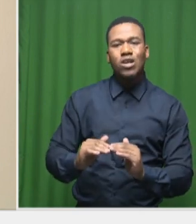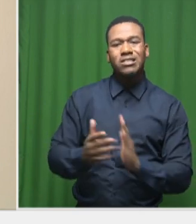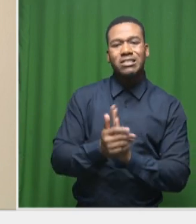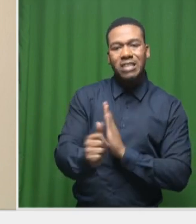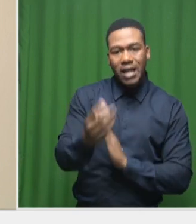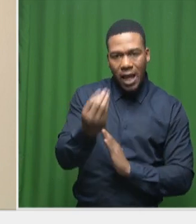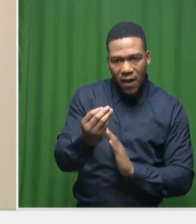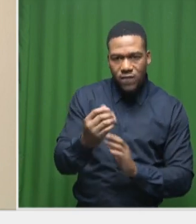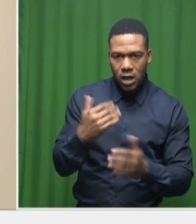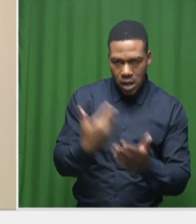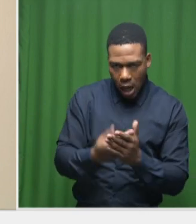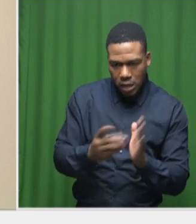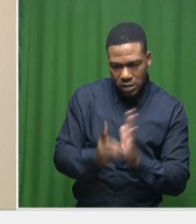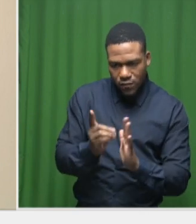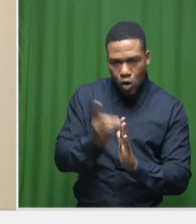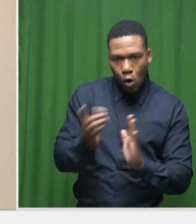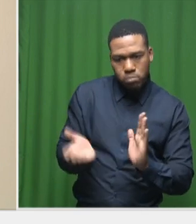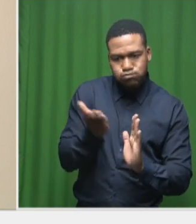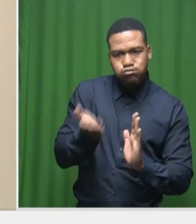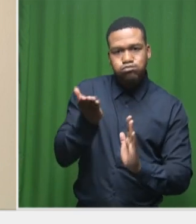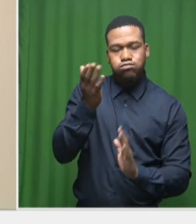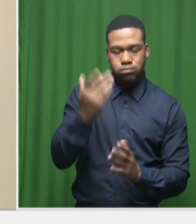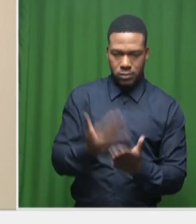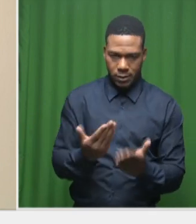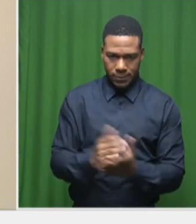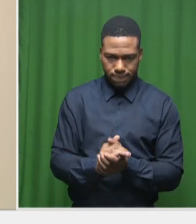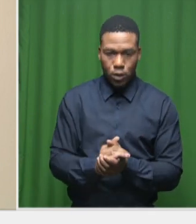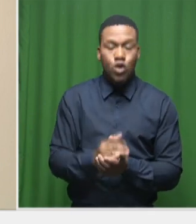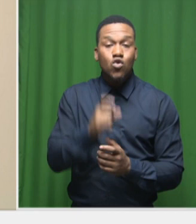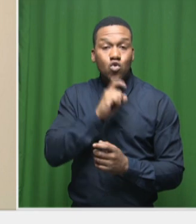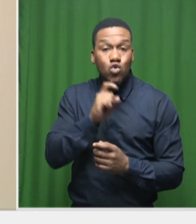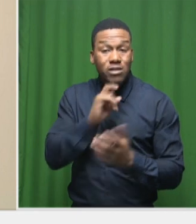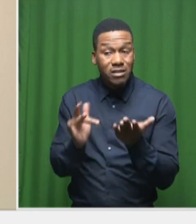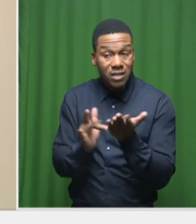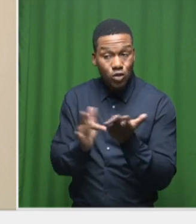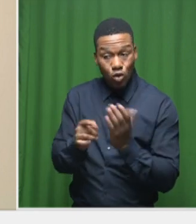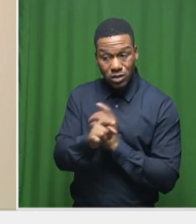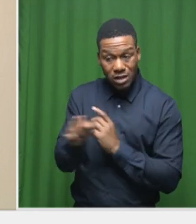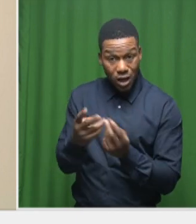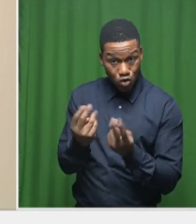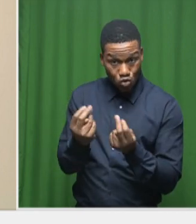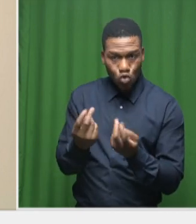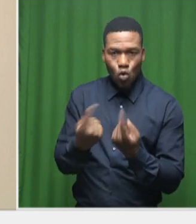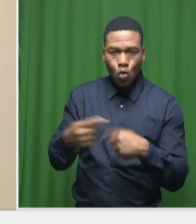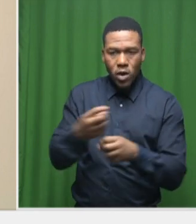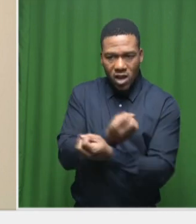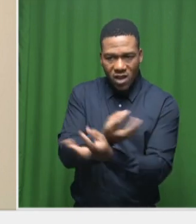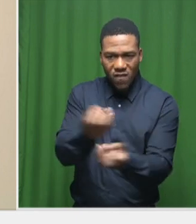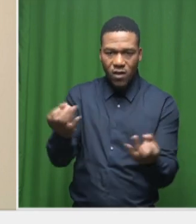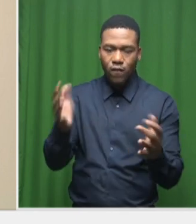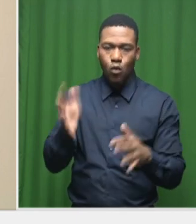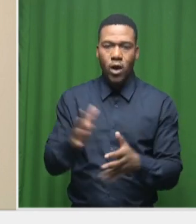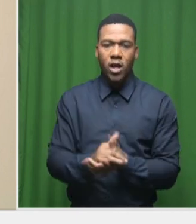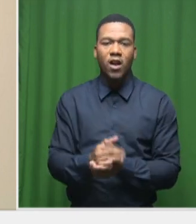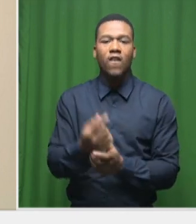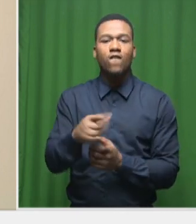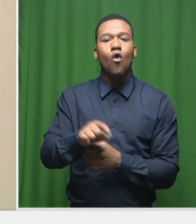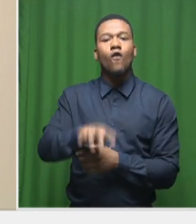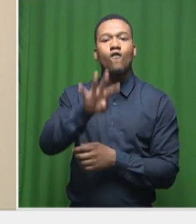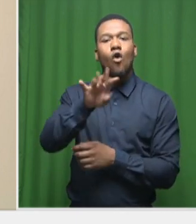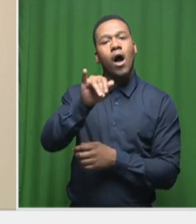to coexist with the new technologies that we are going to be rolling out with the 4R perspective,